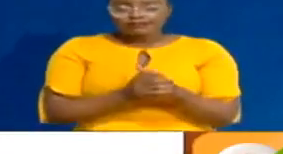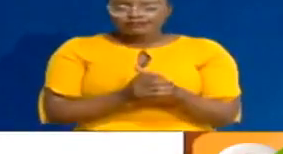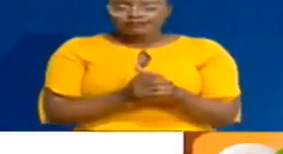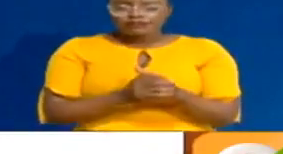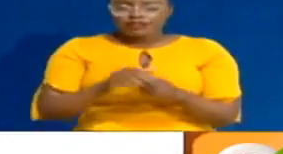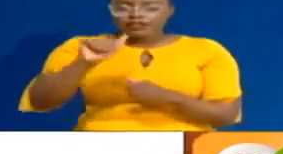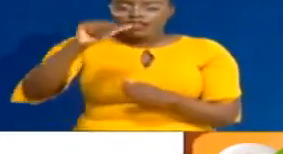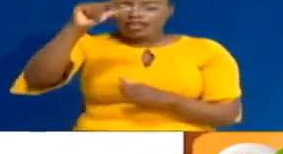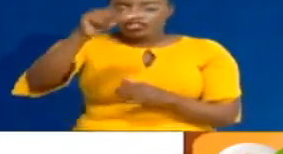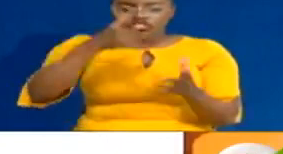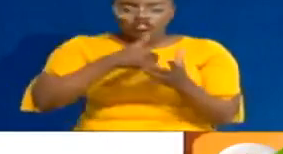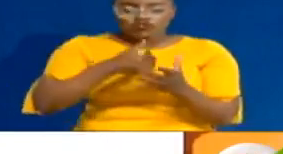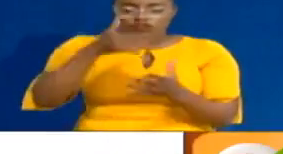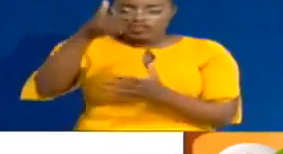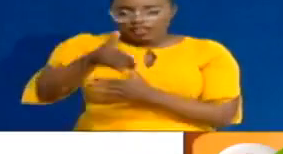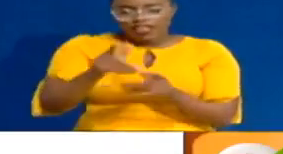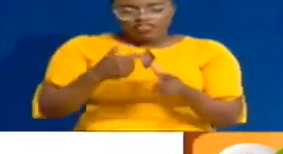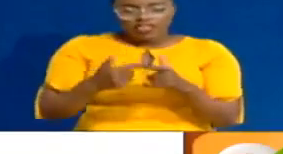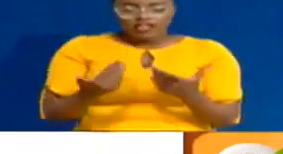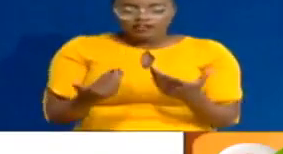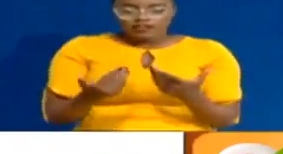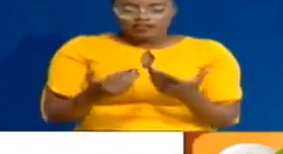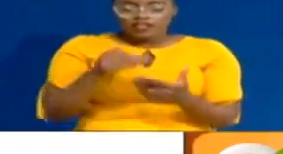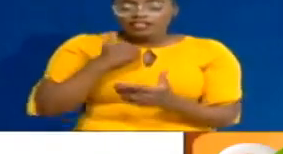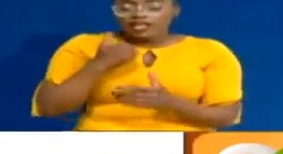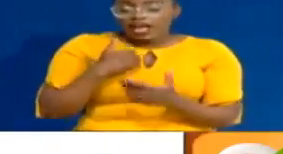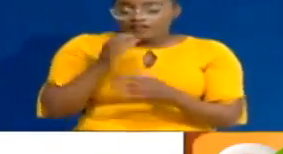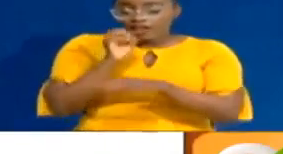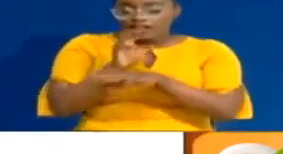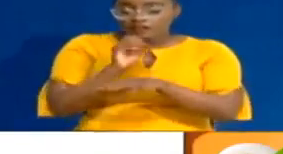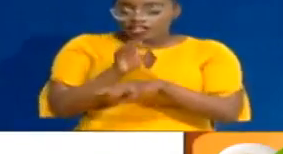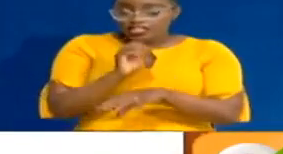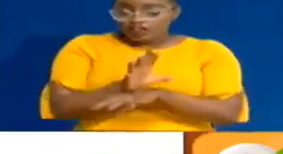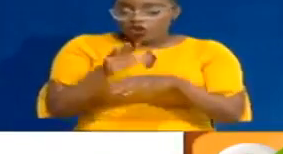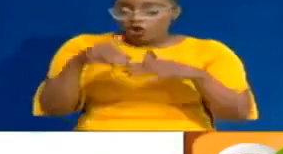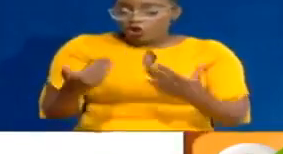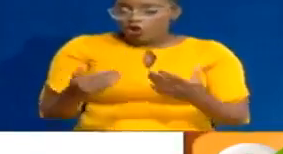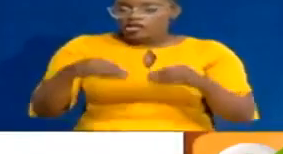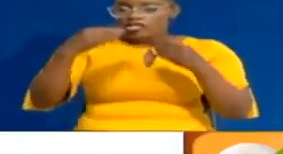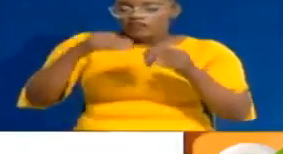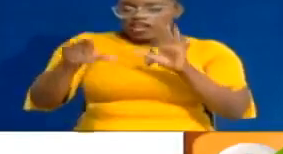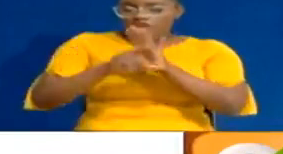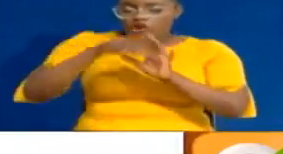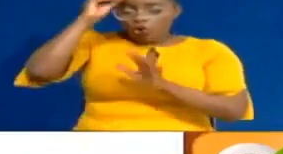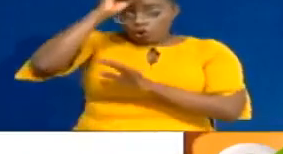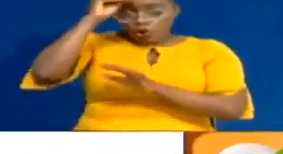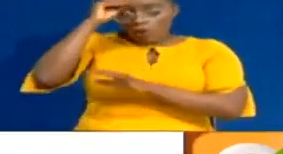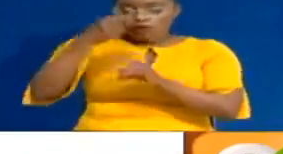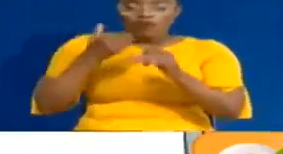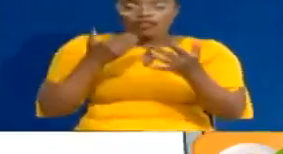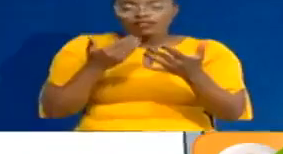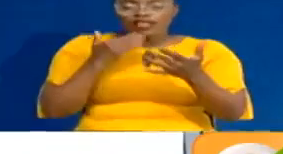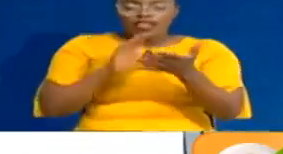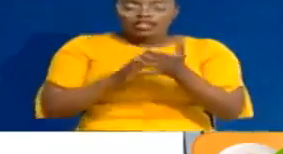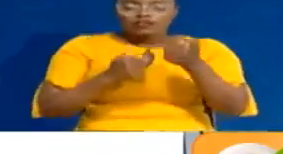the AG is involved is at the point of advising or giving a legal opinion on the letter of